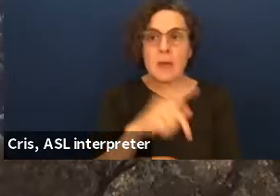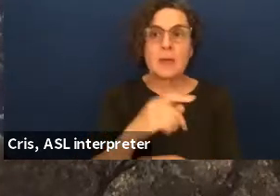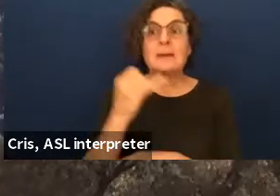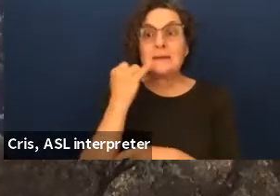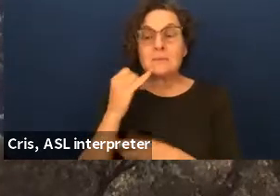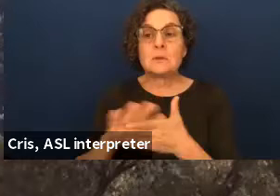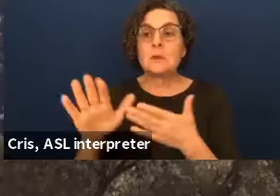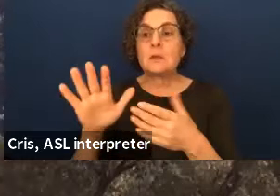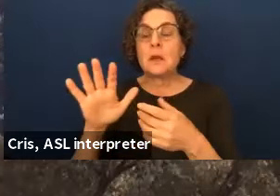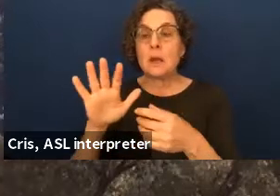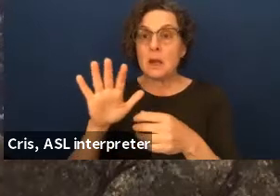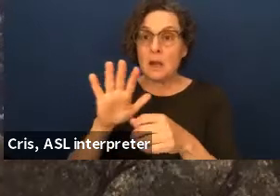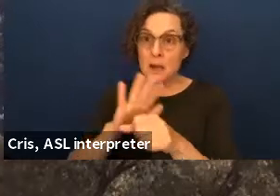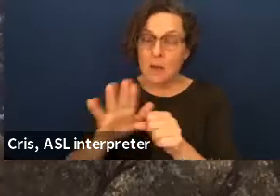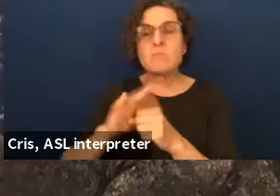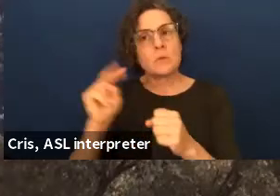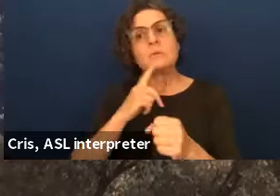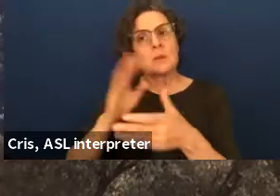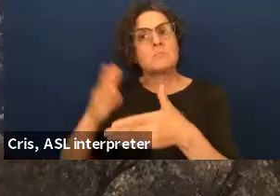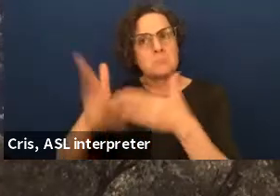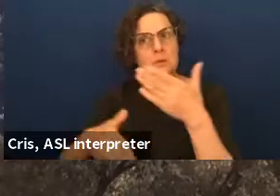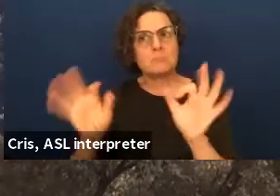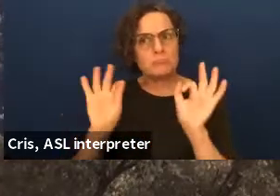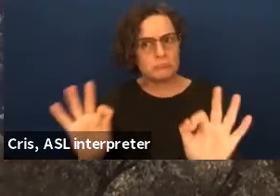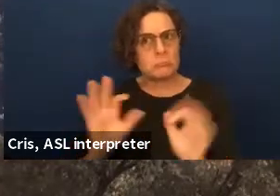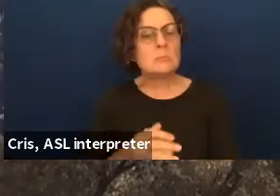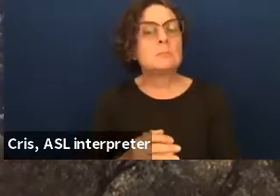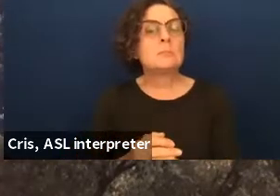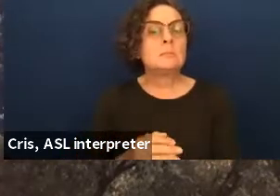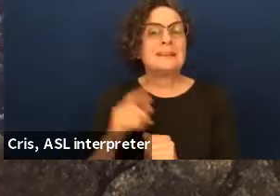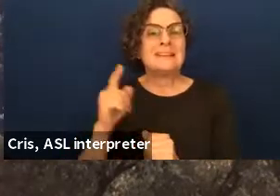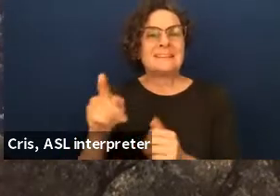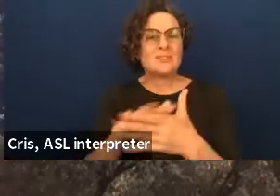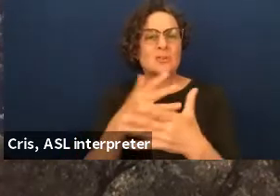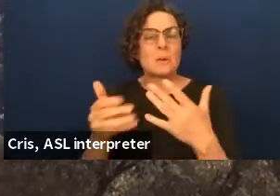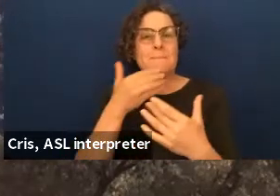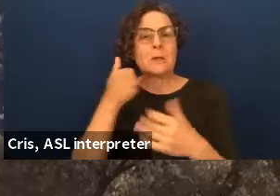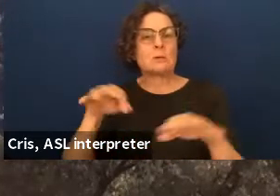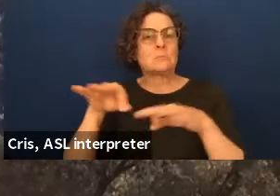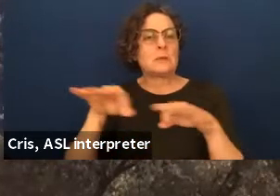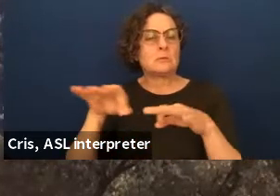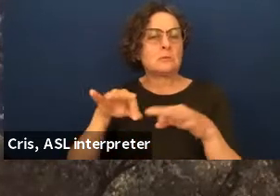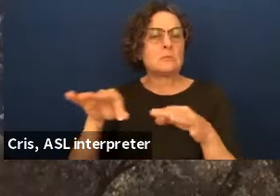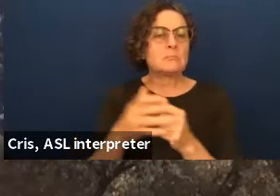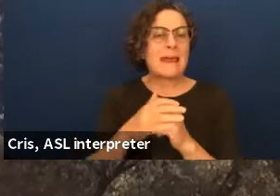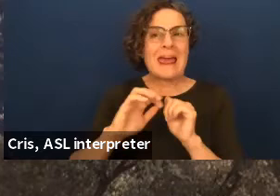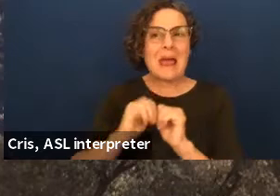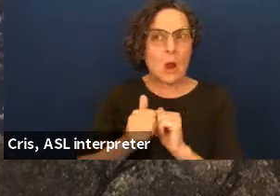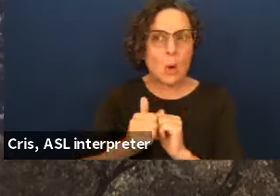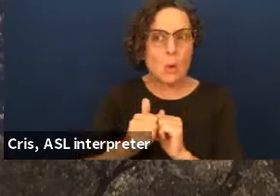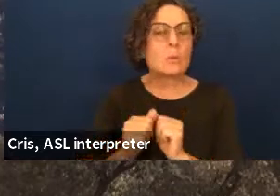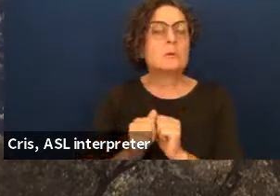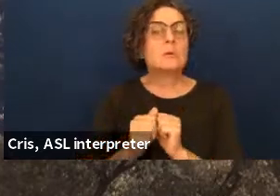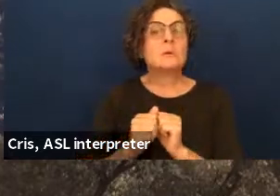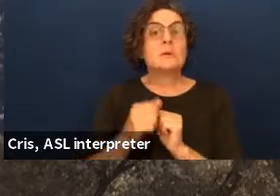This is a little bit better explanation of what like say it's conducted by a licensed